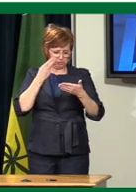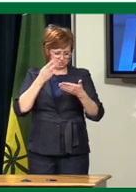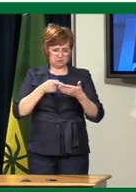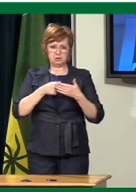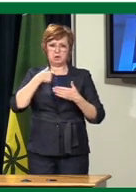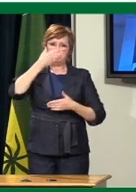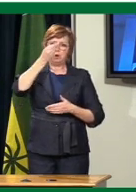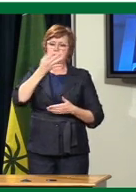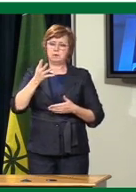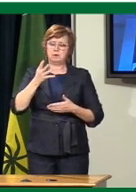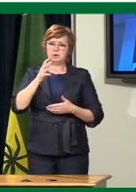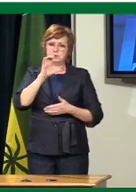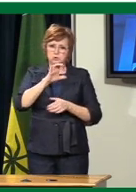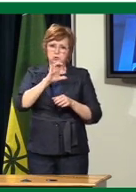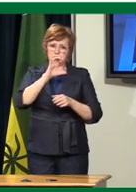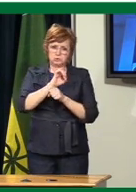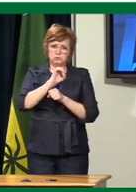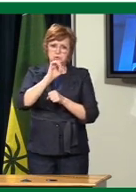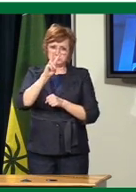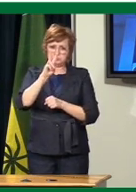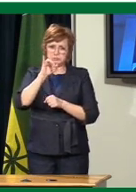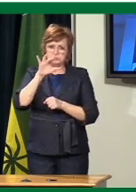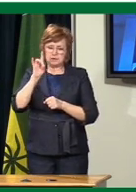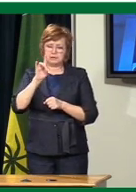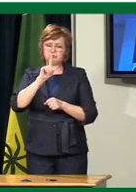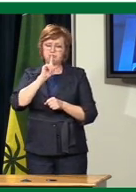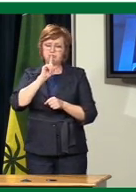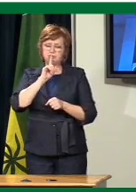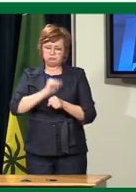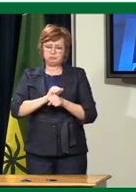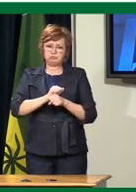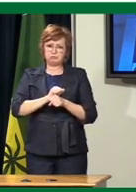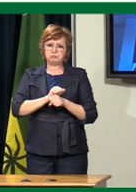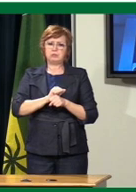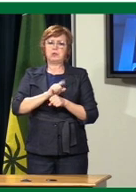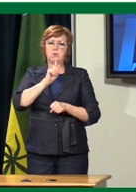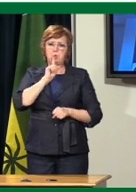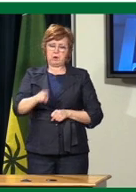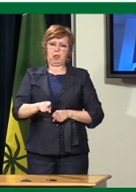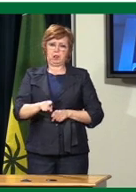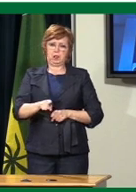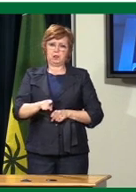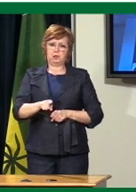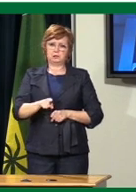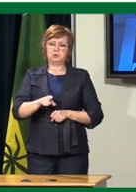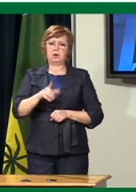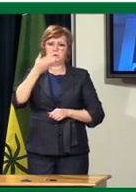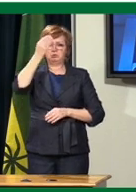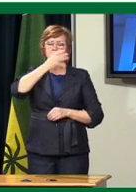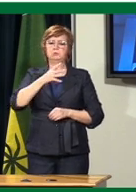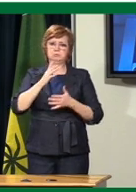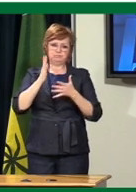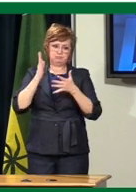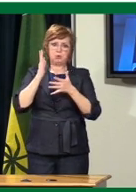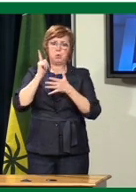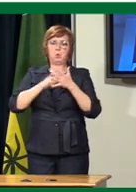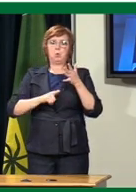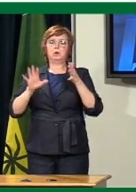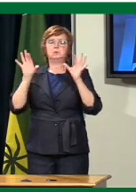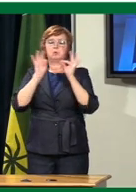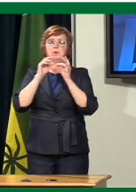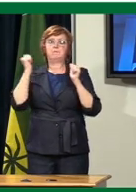real. I cannot tell you enough how real this is. And we need everybody to see this as job number one.